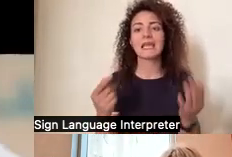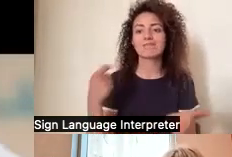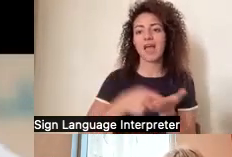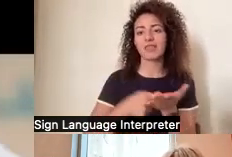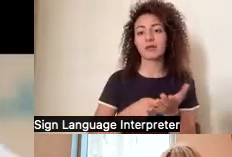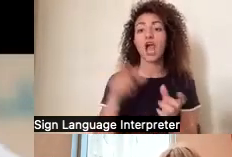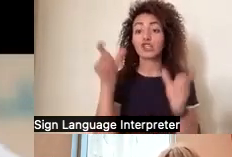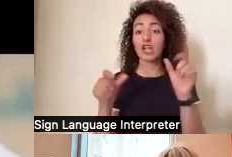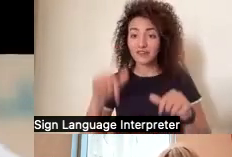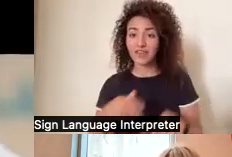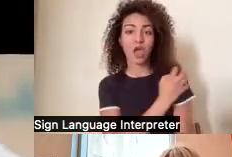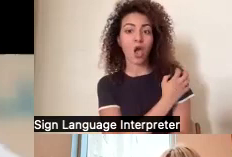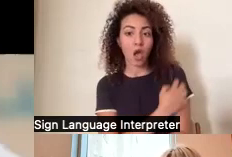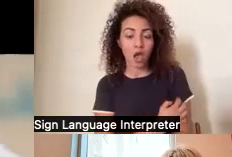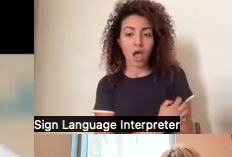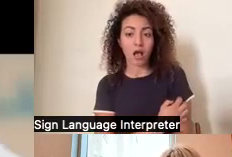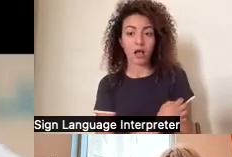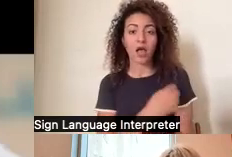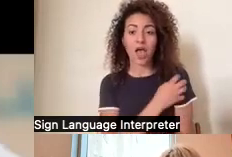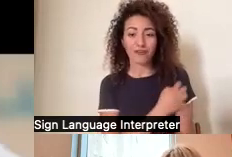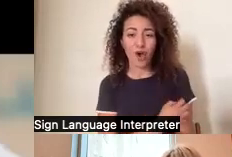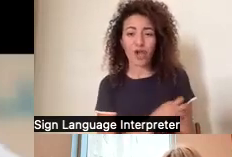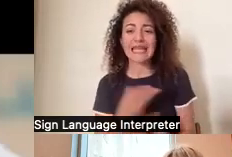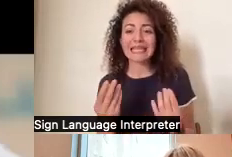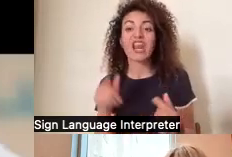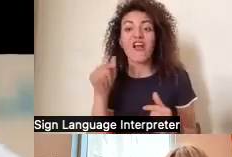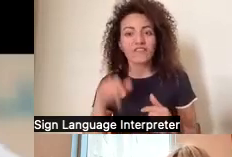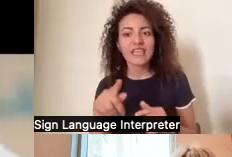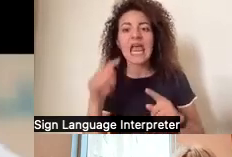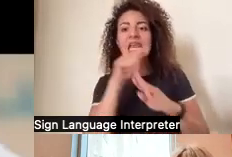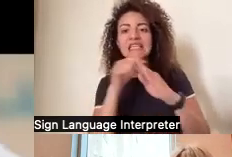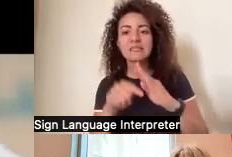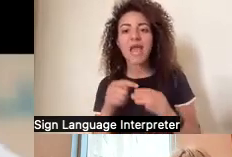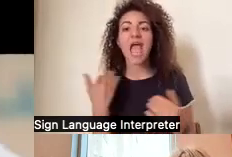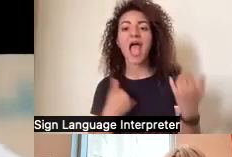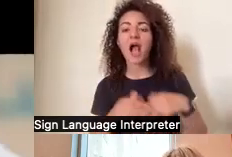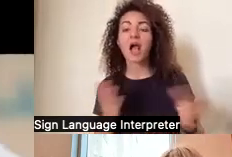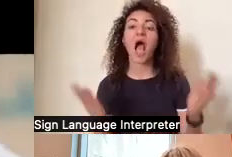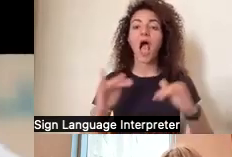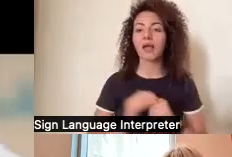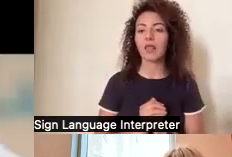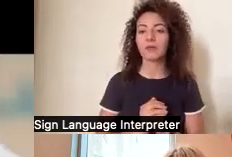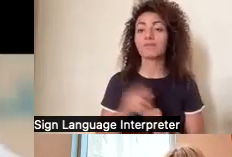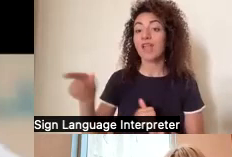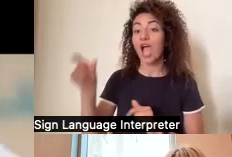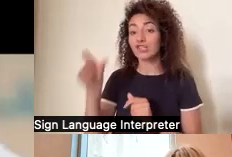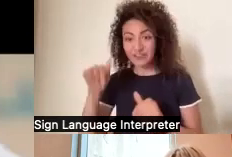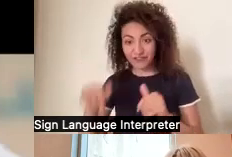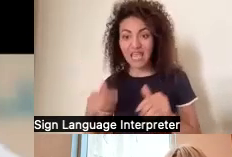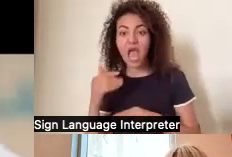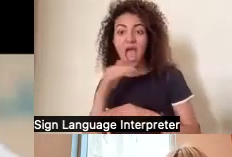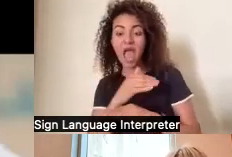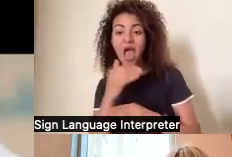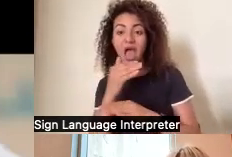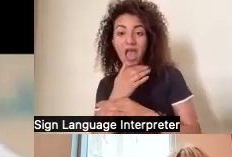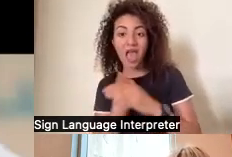poor are more likely to become more disabled, and those who are disabled are more likely to be at risk of poverty. And I think we